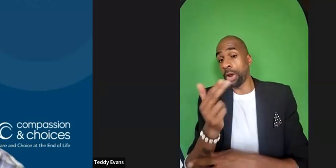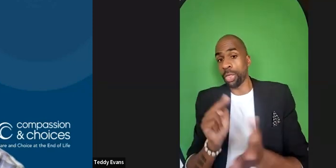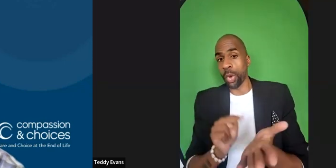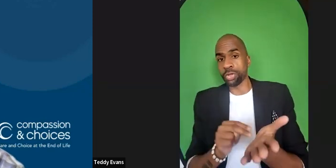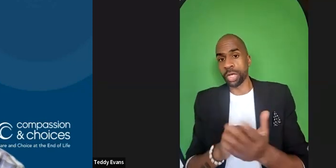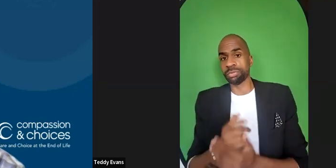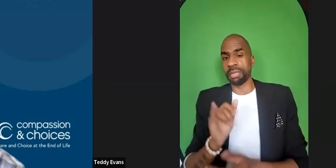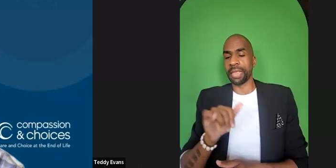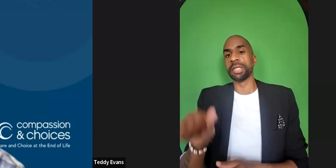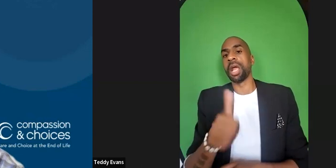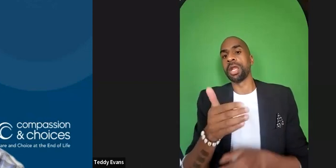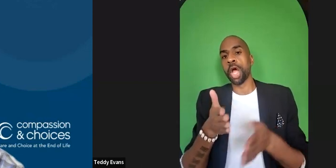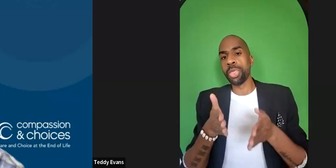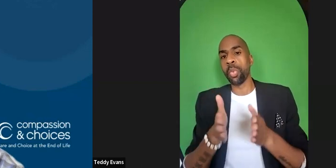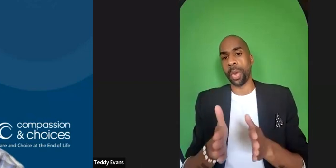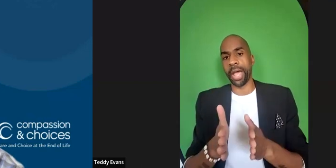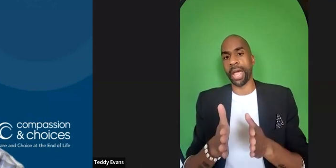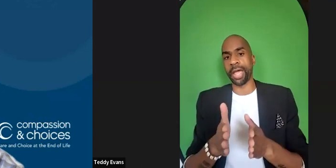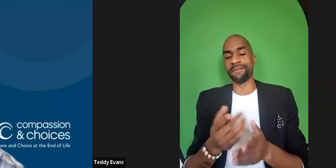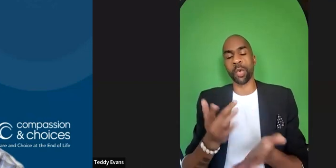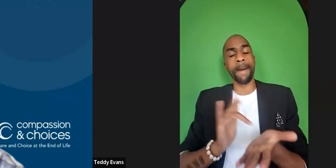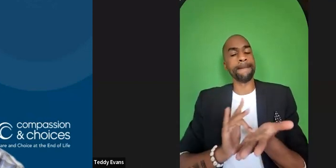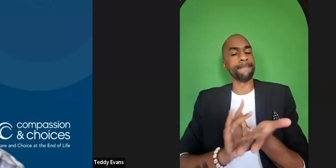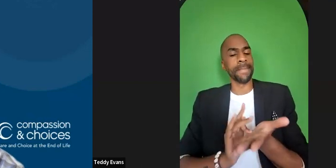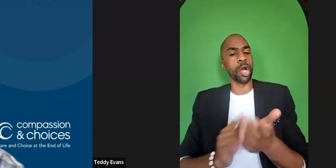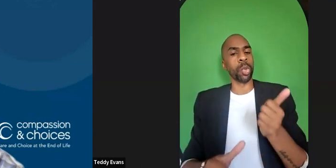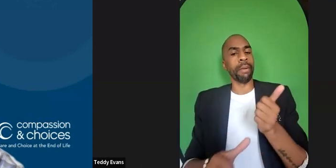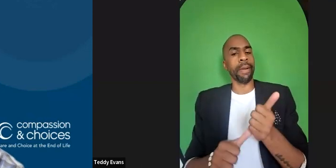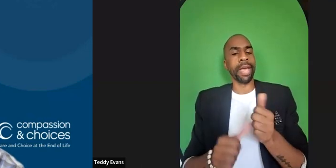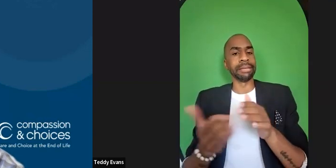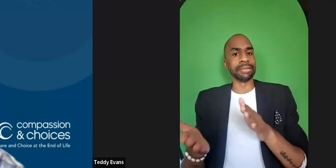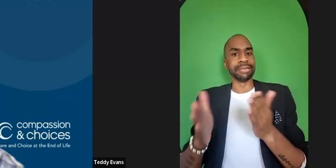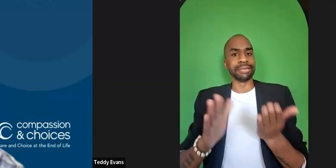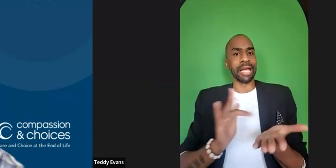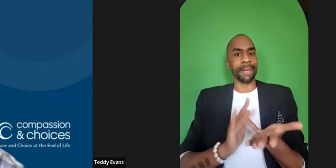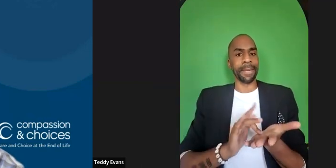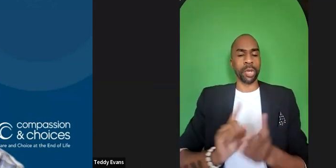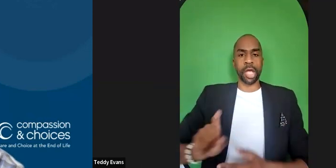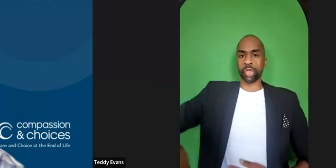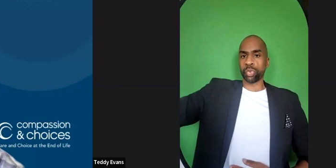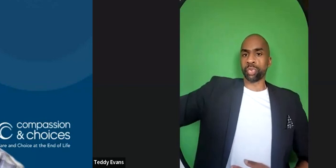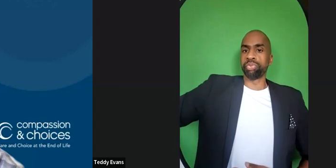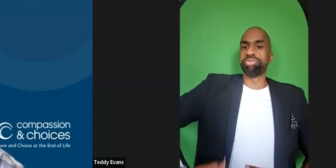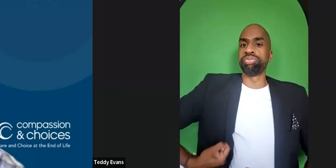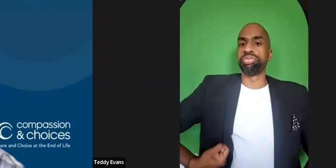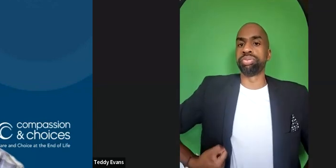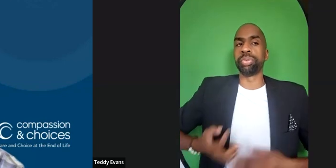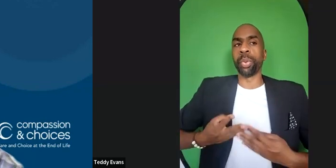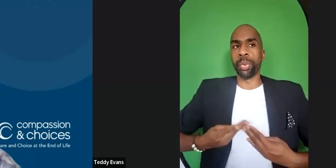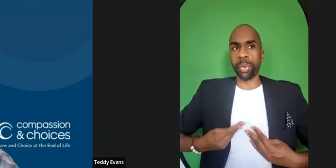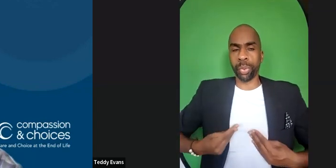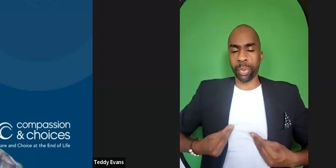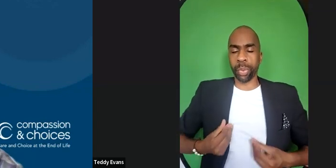for people to ingest medical aid in dying medicines if they're not able to swallow them and they don't have a feeding tube